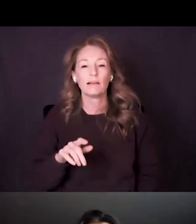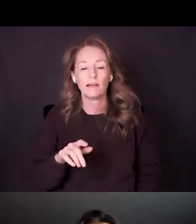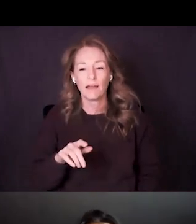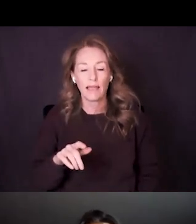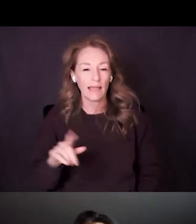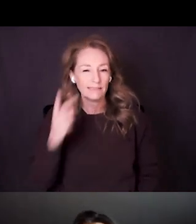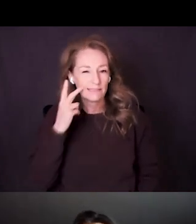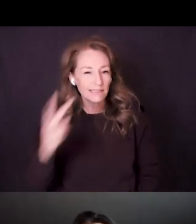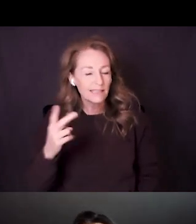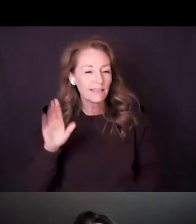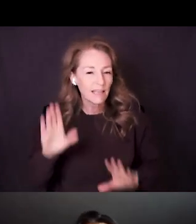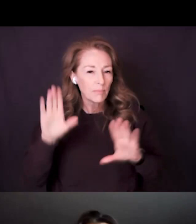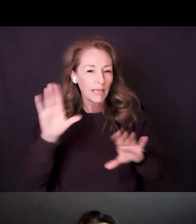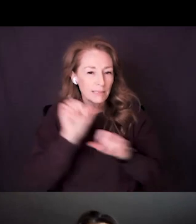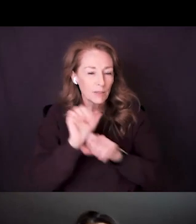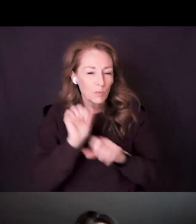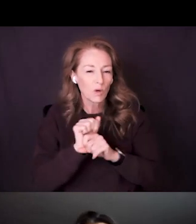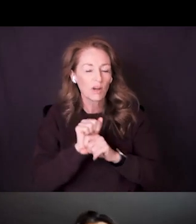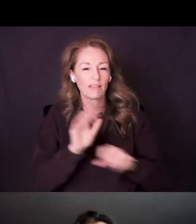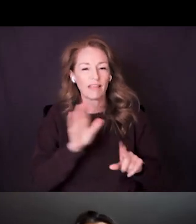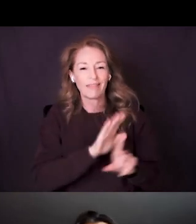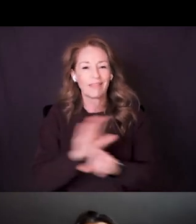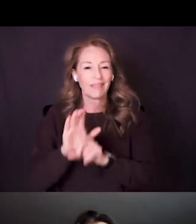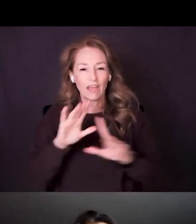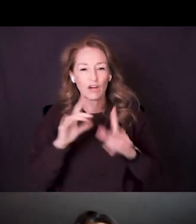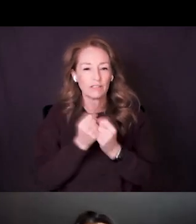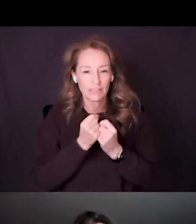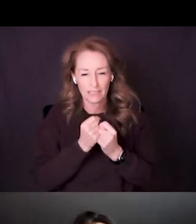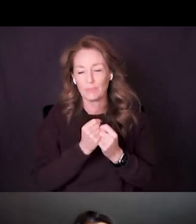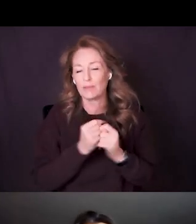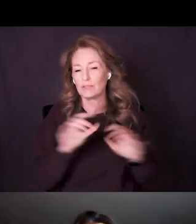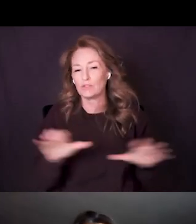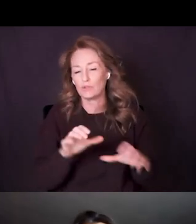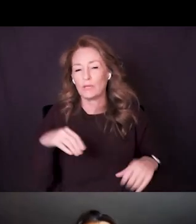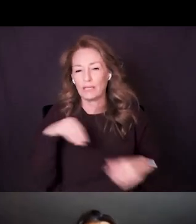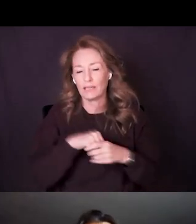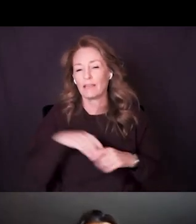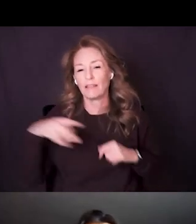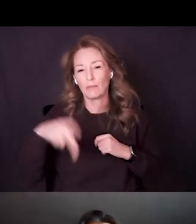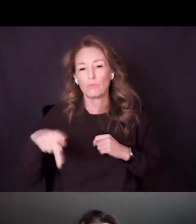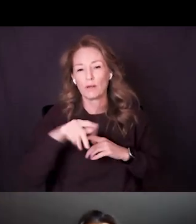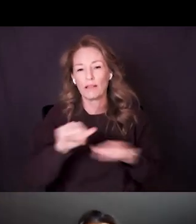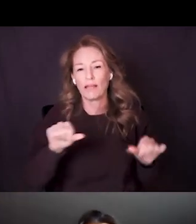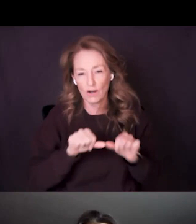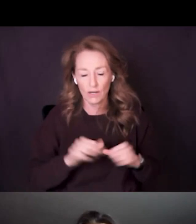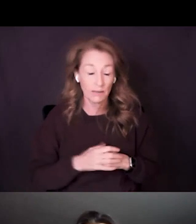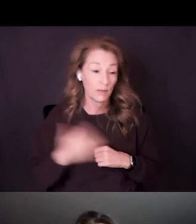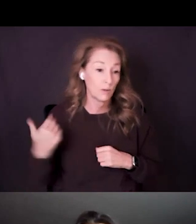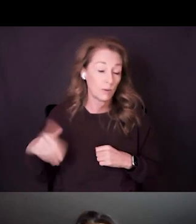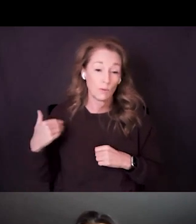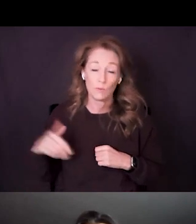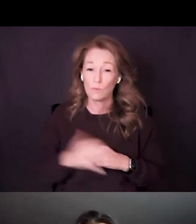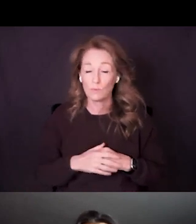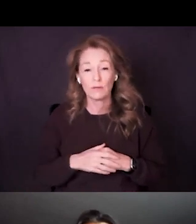and Colbie and the rest of the team at Portland Area Indian Health Board are working on. They really